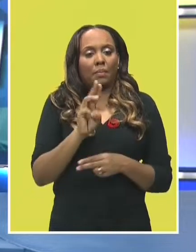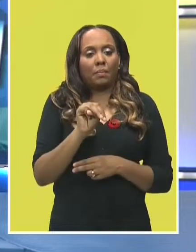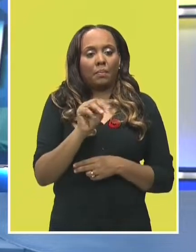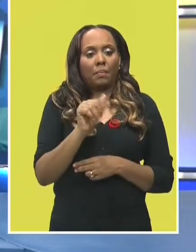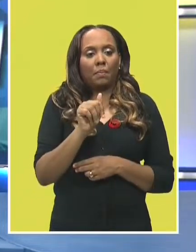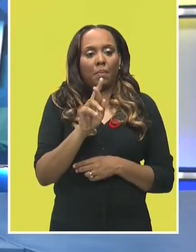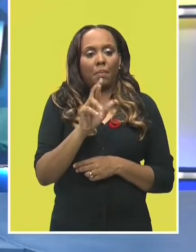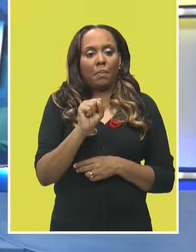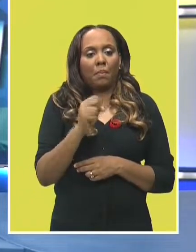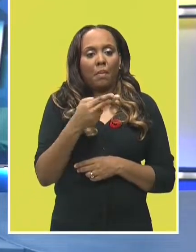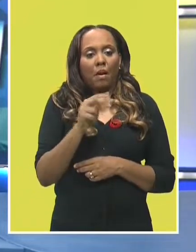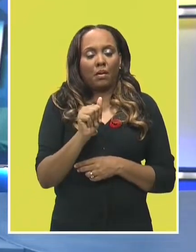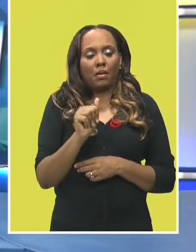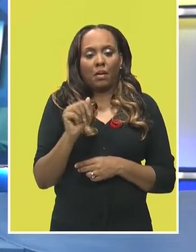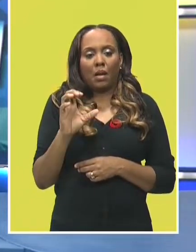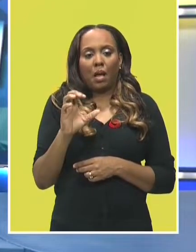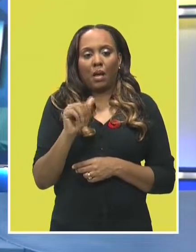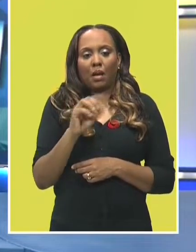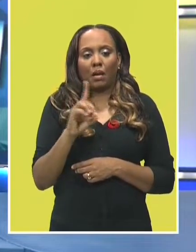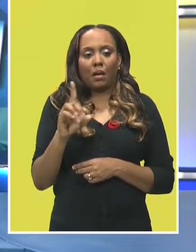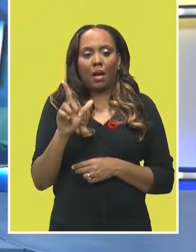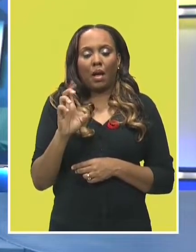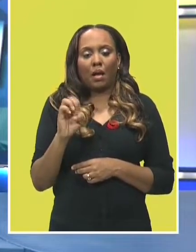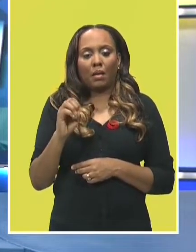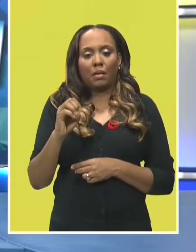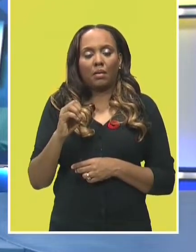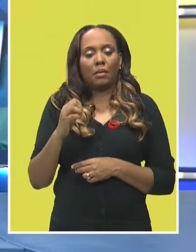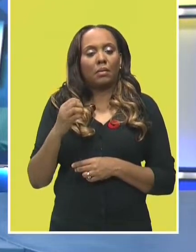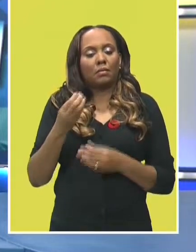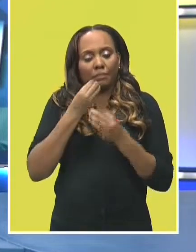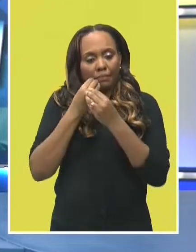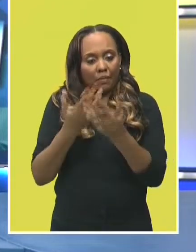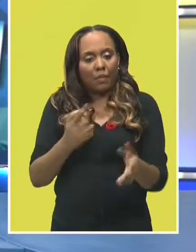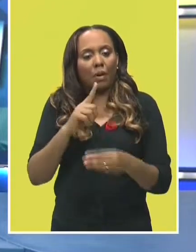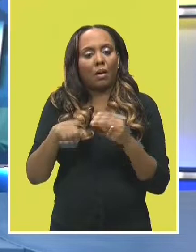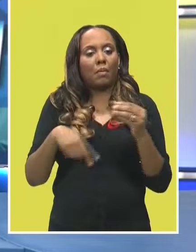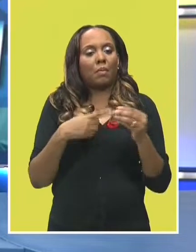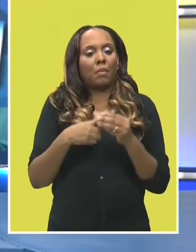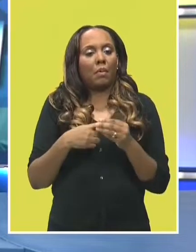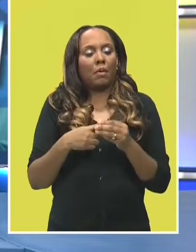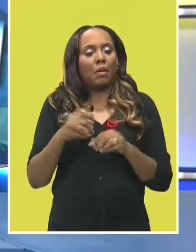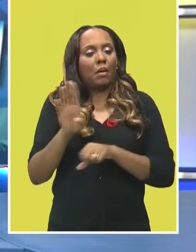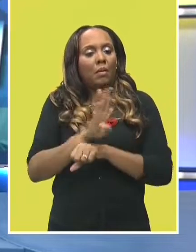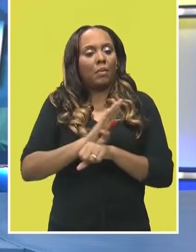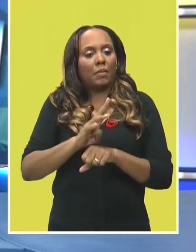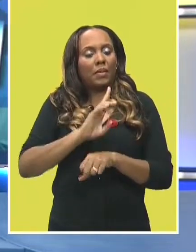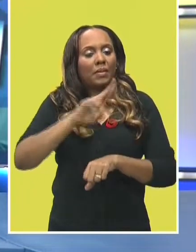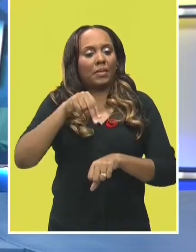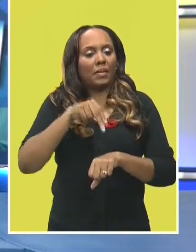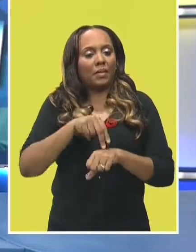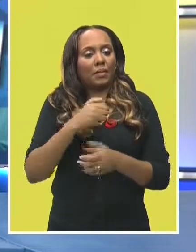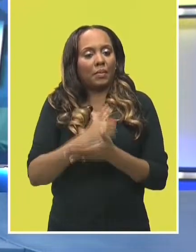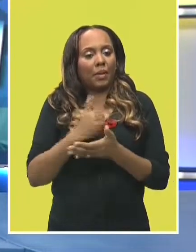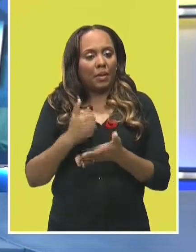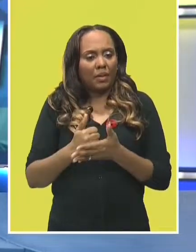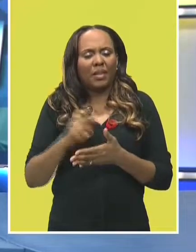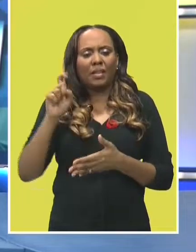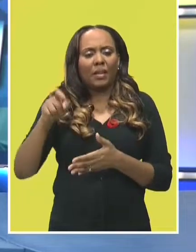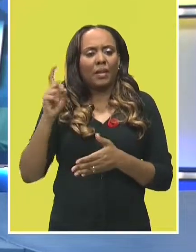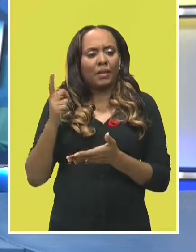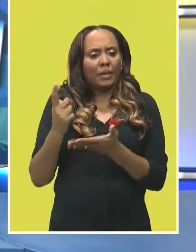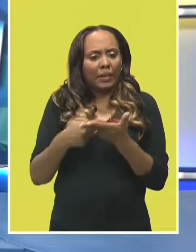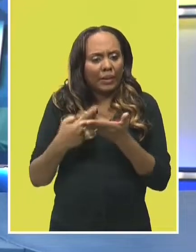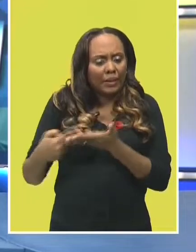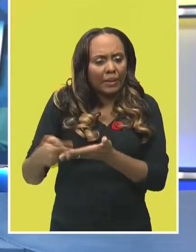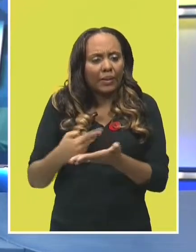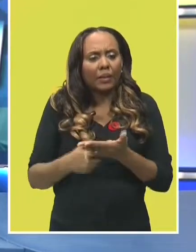the establishment of a Barbados-owned bank. She says the matter is one the country has to discuss. In the interim, she says the credit unions